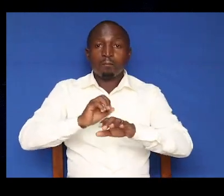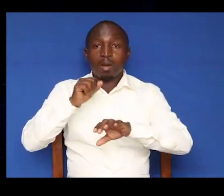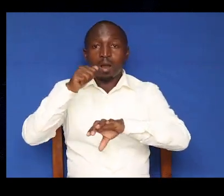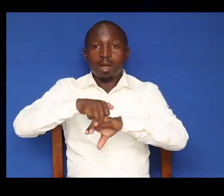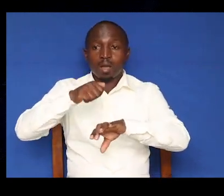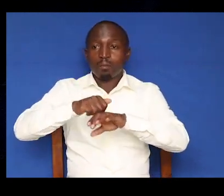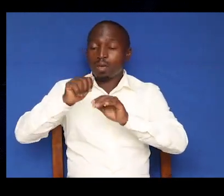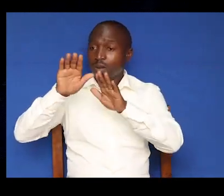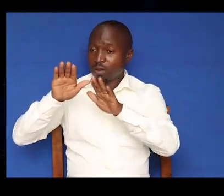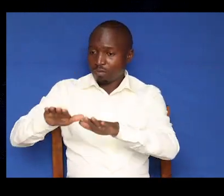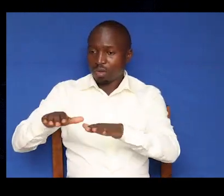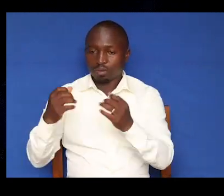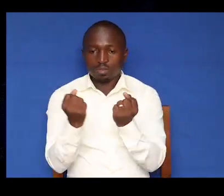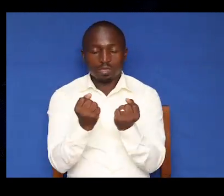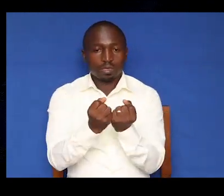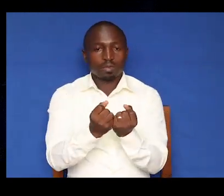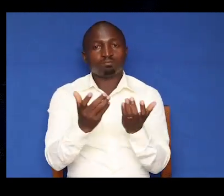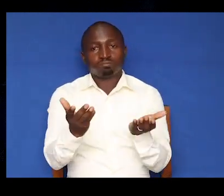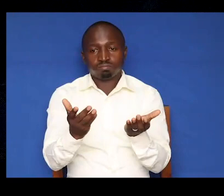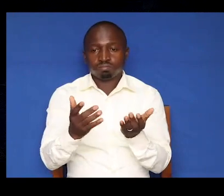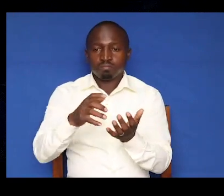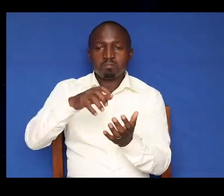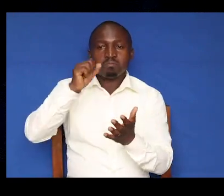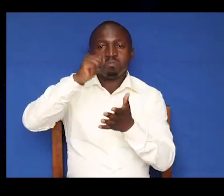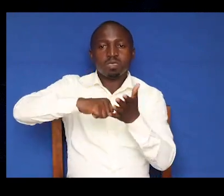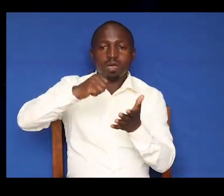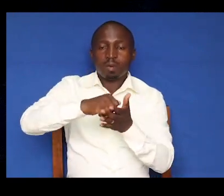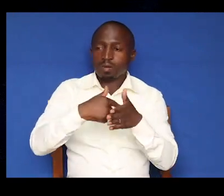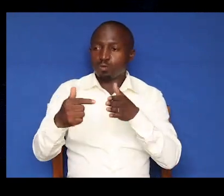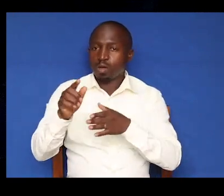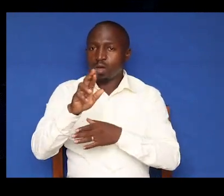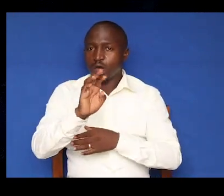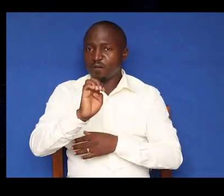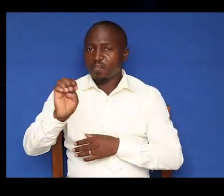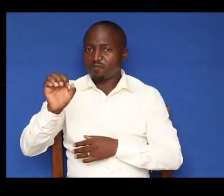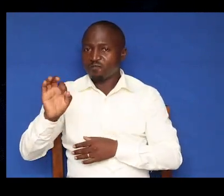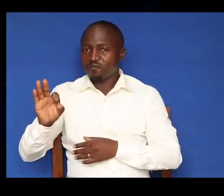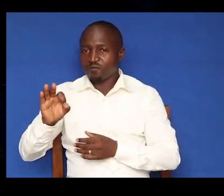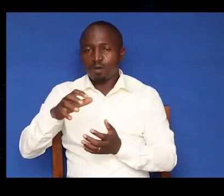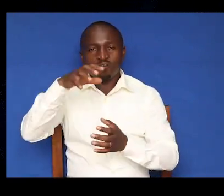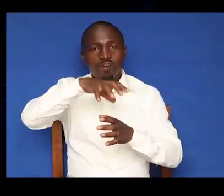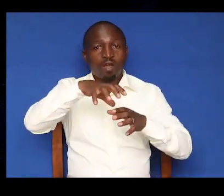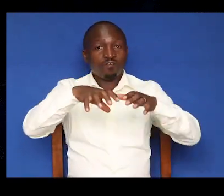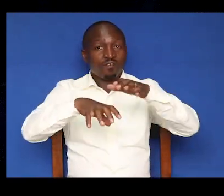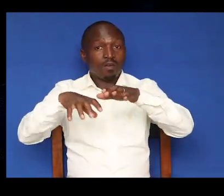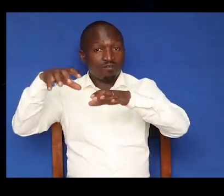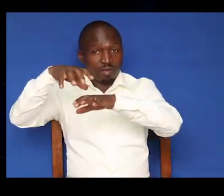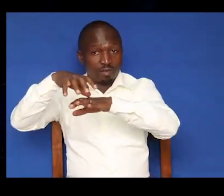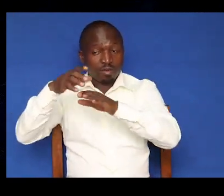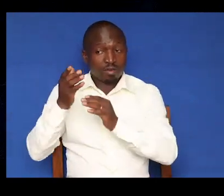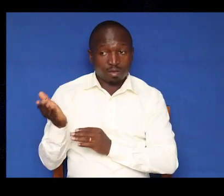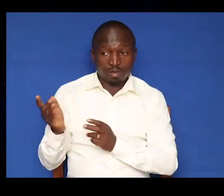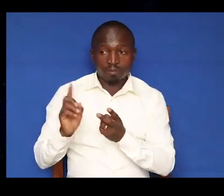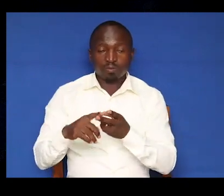accumulate to form a mass of rock known as a reef. Reef means a mass of rock, but the